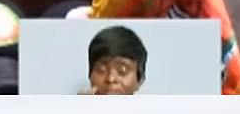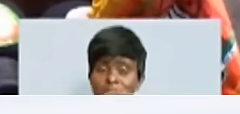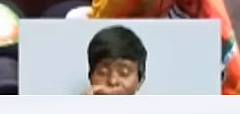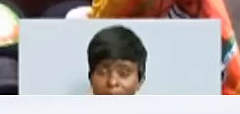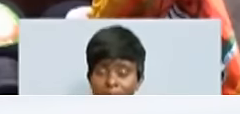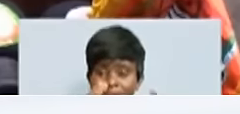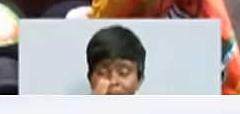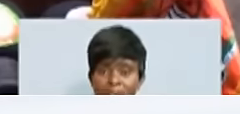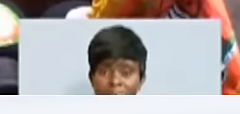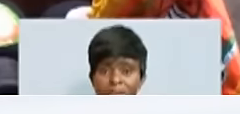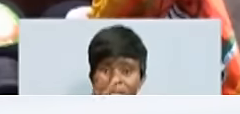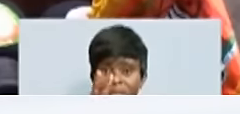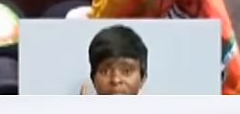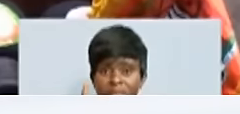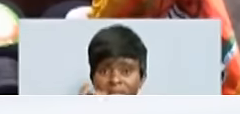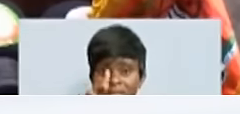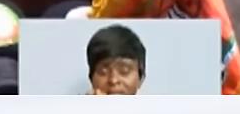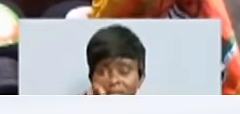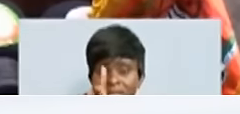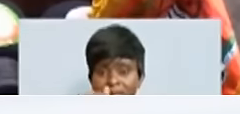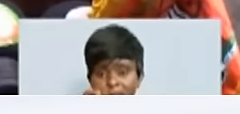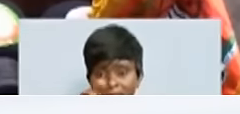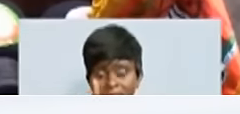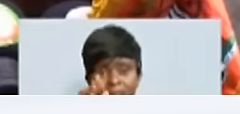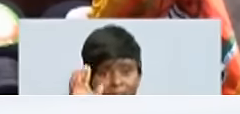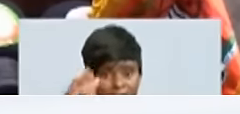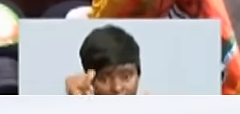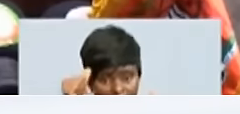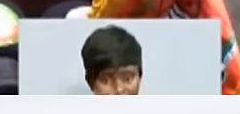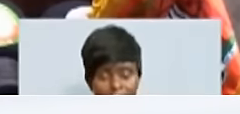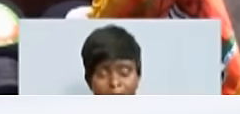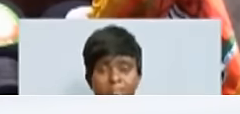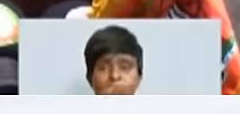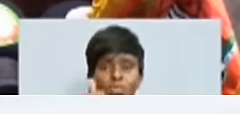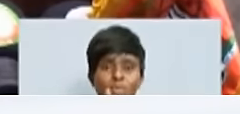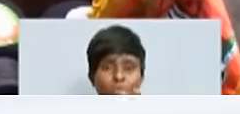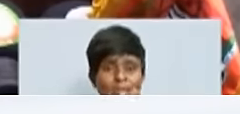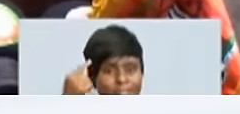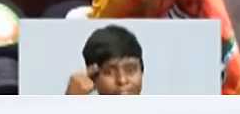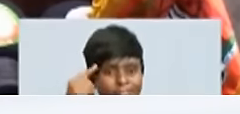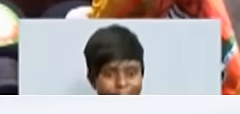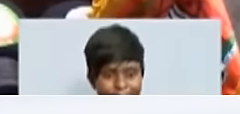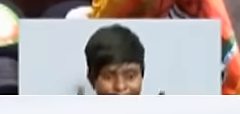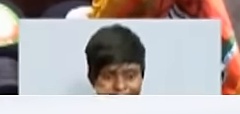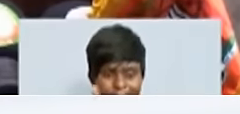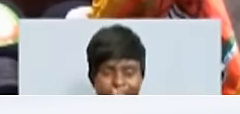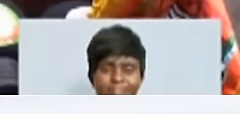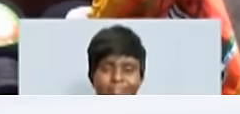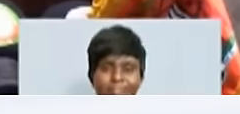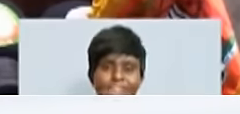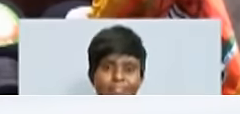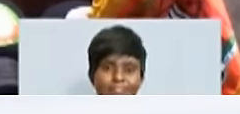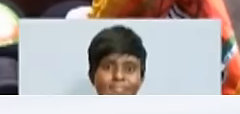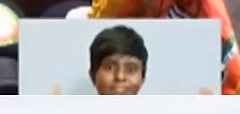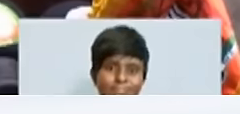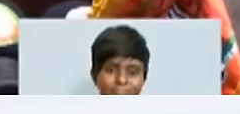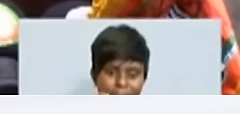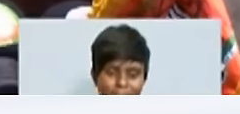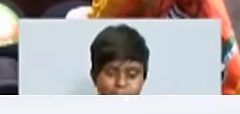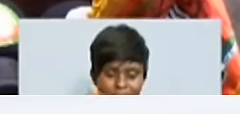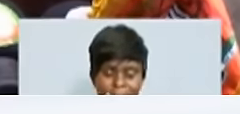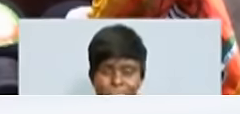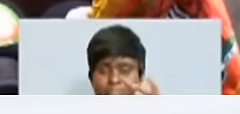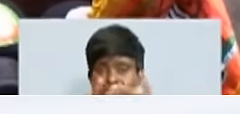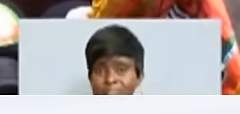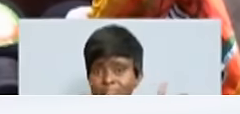VDEM. This recognition underscores our government's continuous efforts to promote the